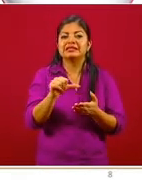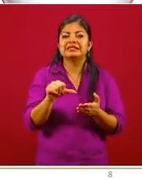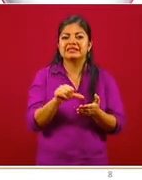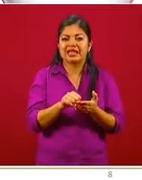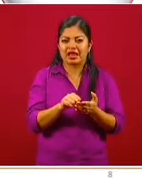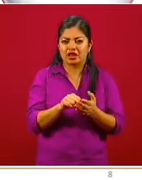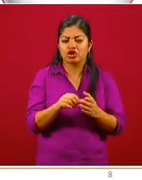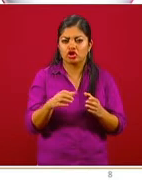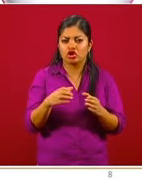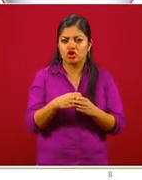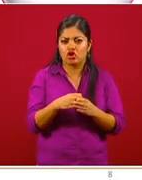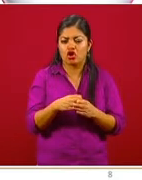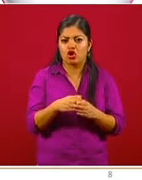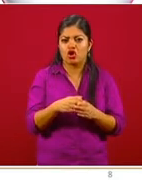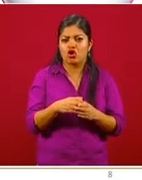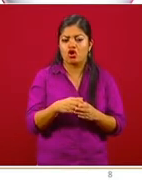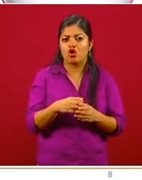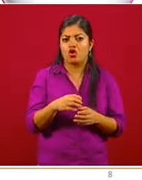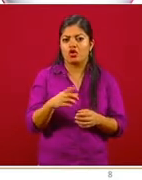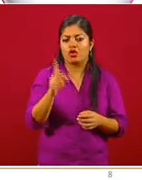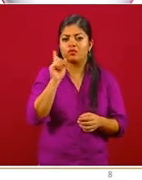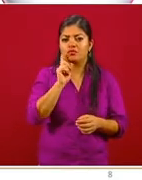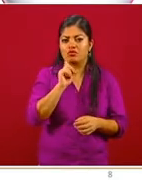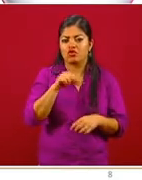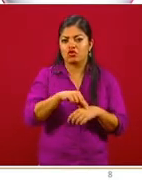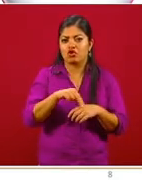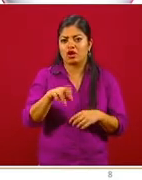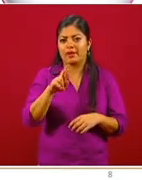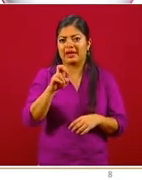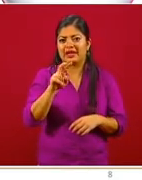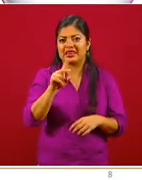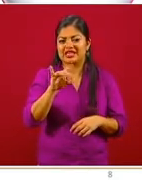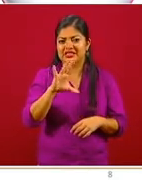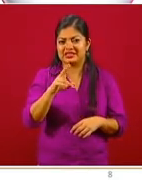with the Gender and Reproductive Health Center.